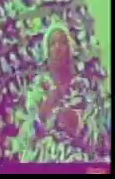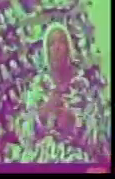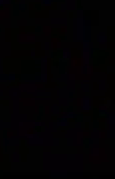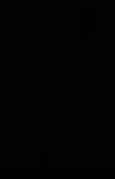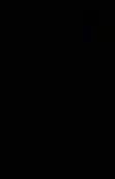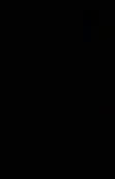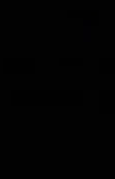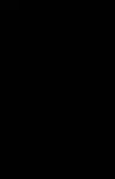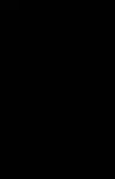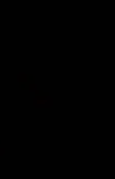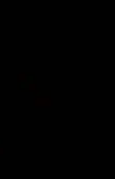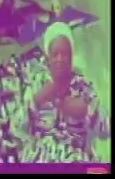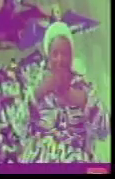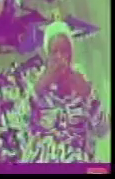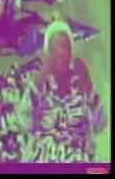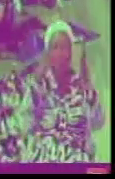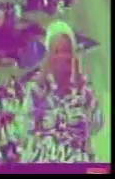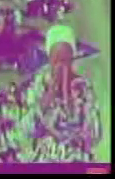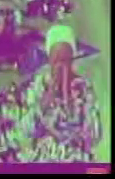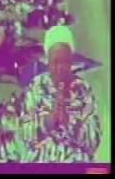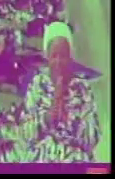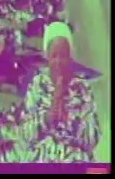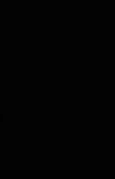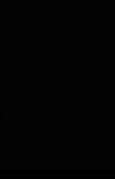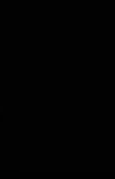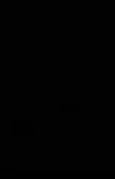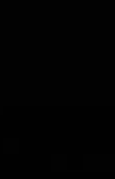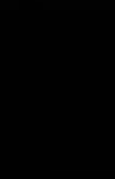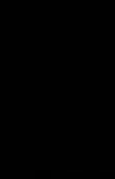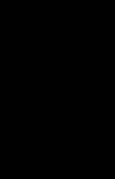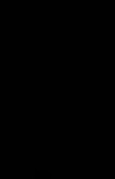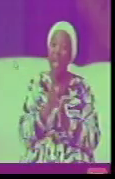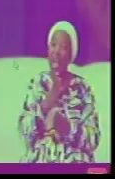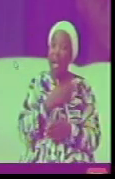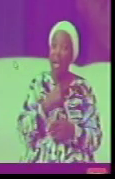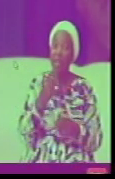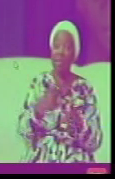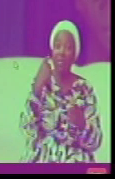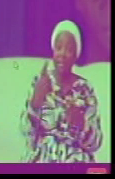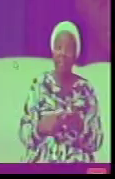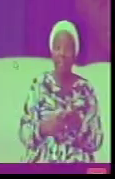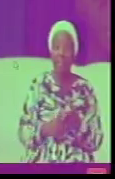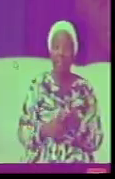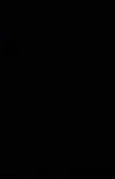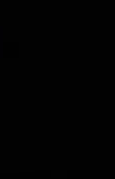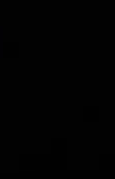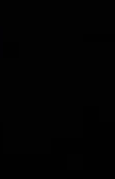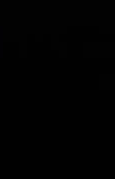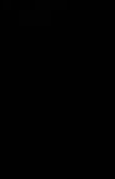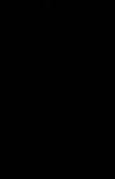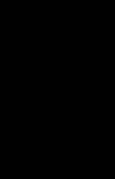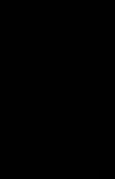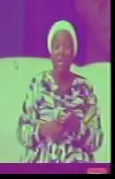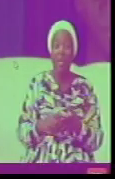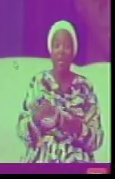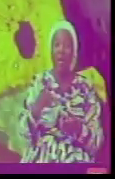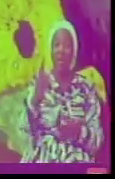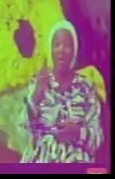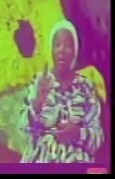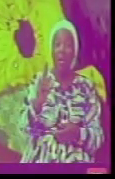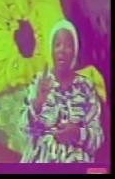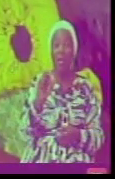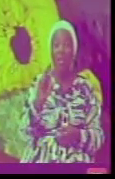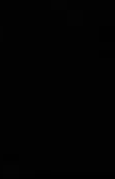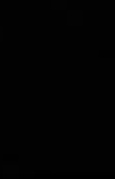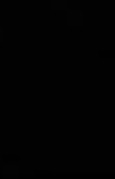forgiveness, salvation will come to you. Can I hear a greater amen? And then